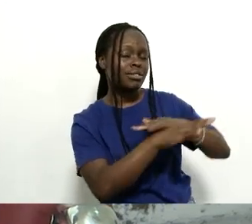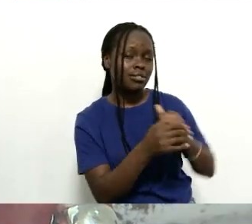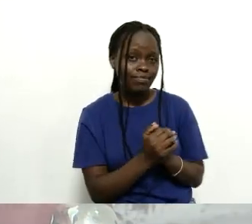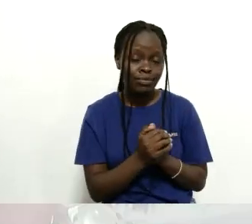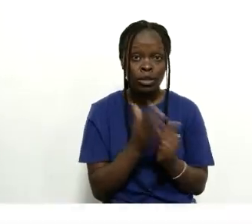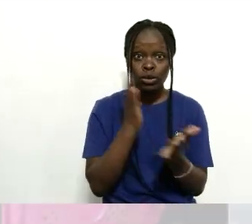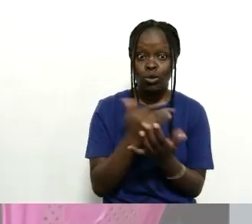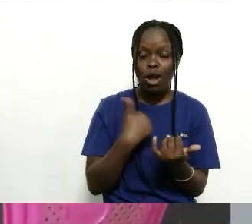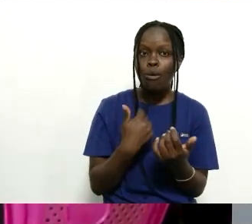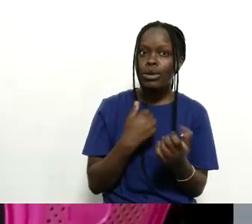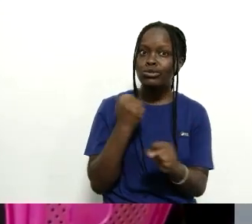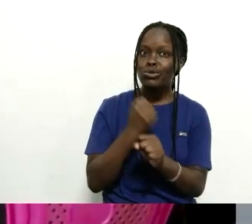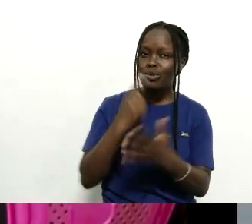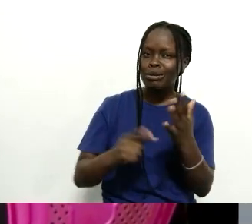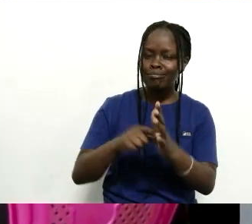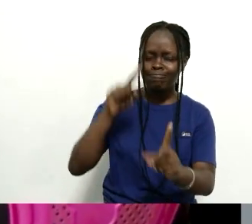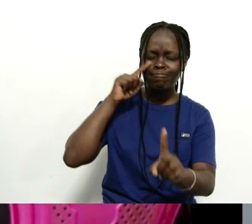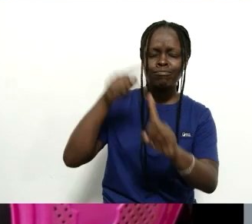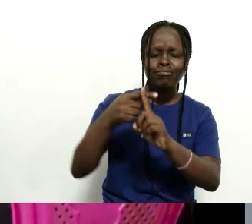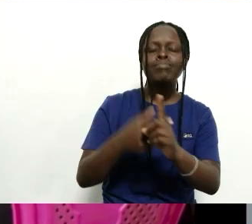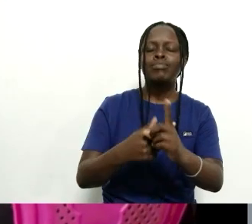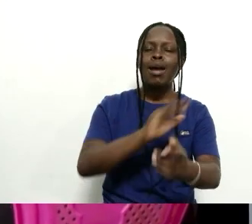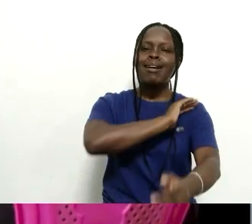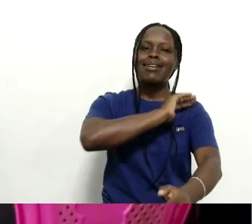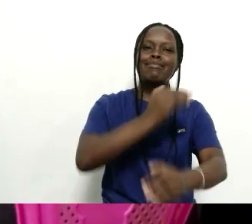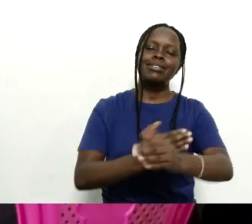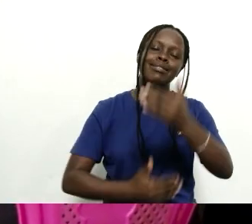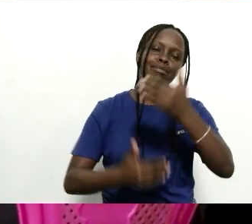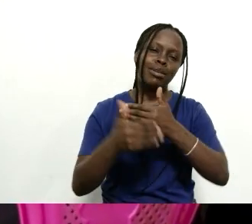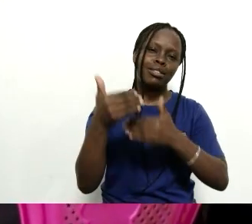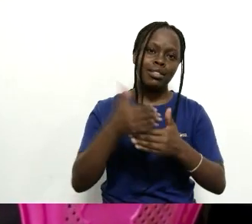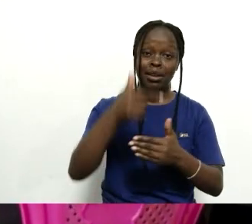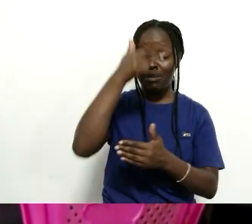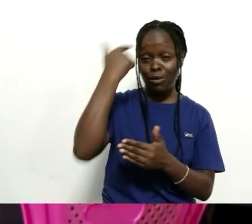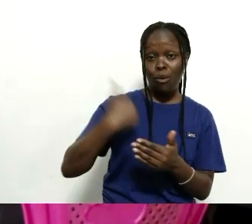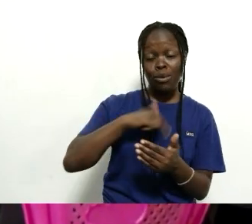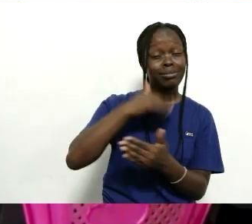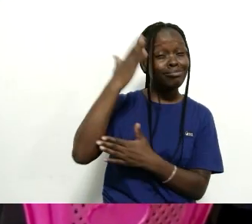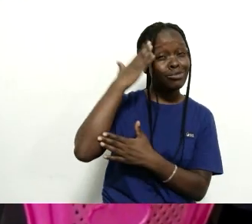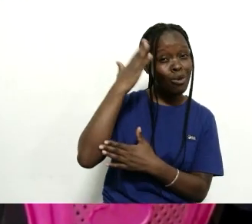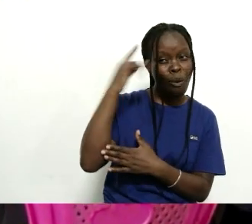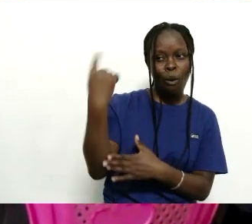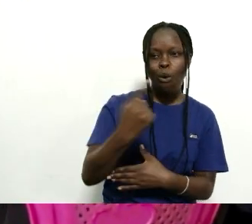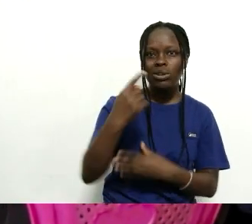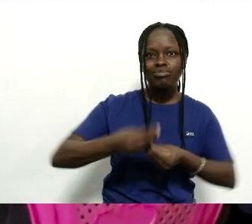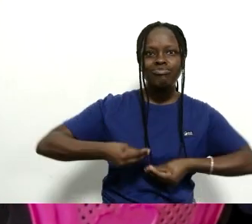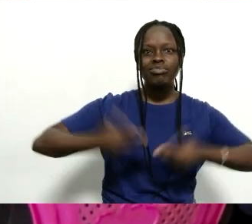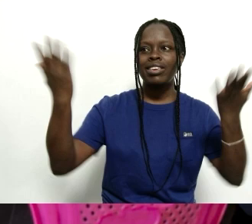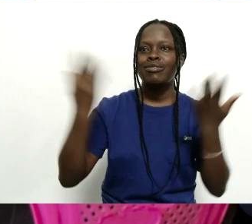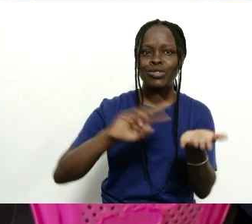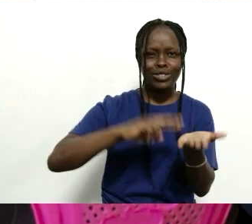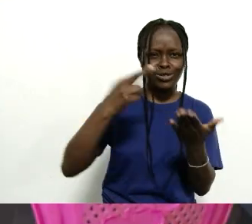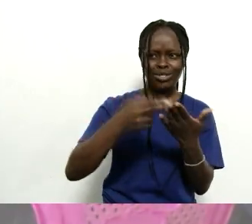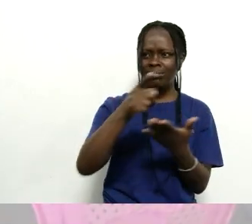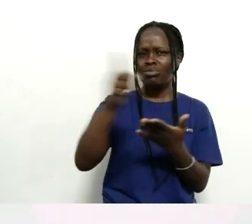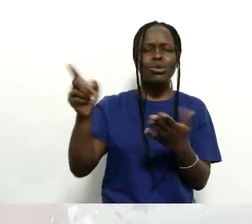to incorporate our content through radio. And like even like right now, what we've started since last year was writing for radio and adapting for TV to make sure